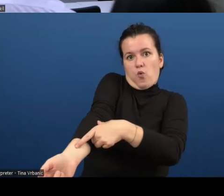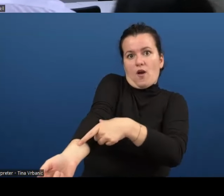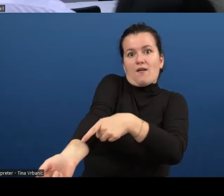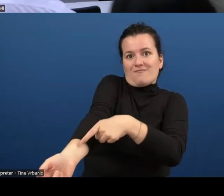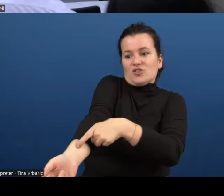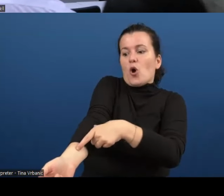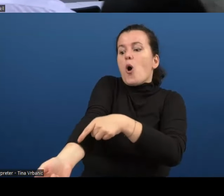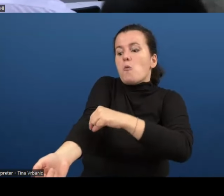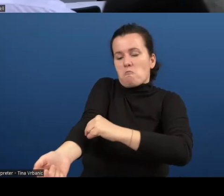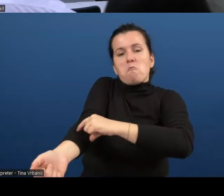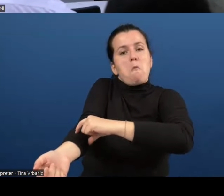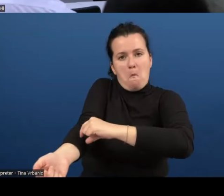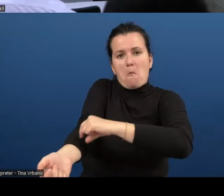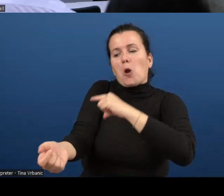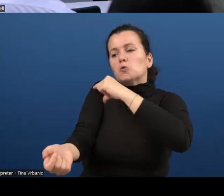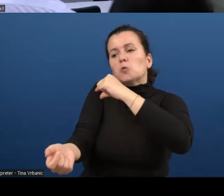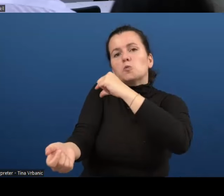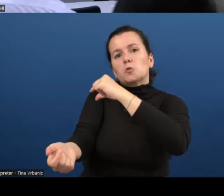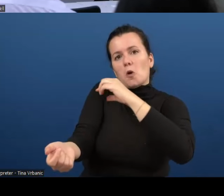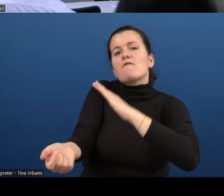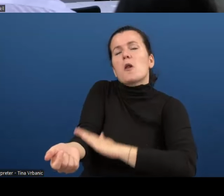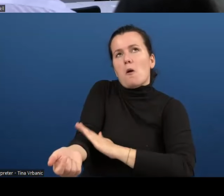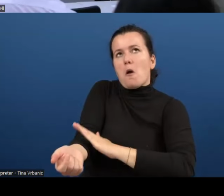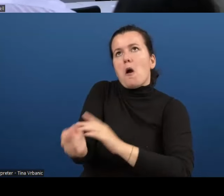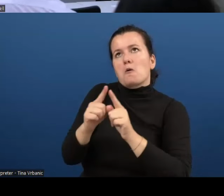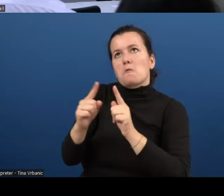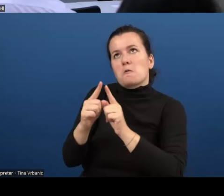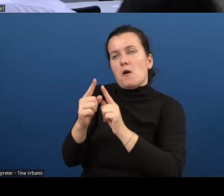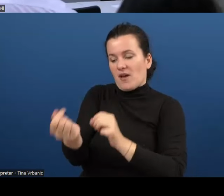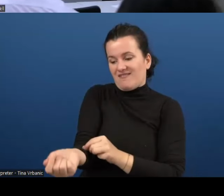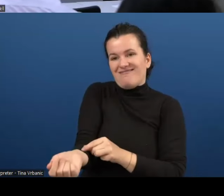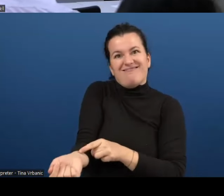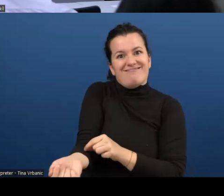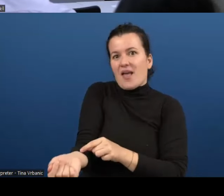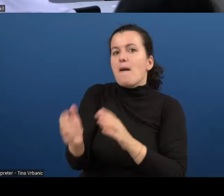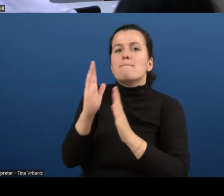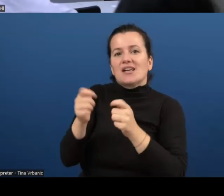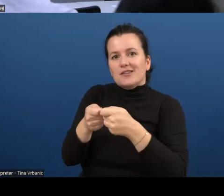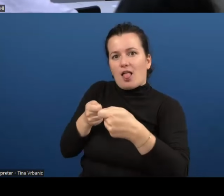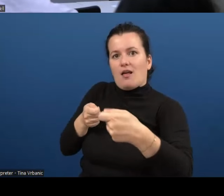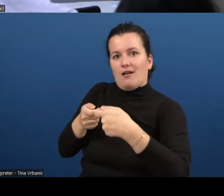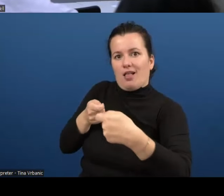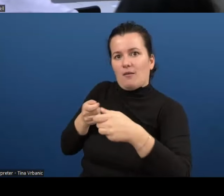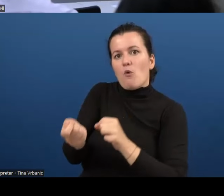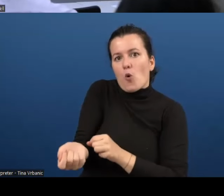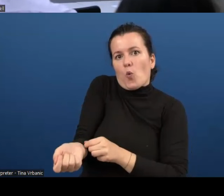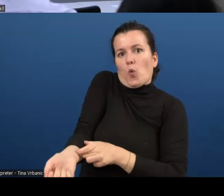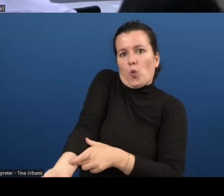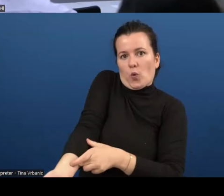arm. It's also true for the fingers or on the leg. So this is something that you find in many body